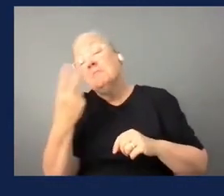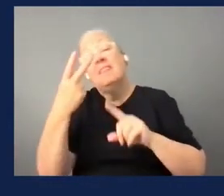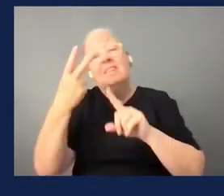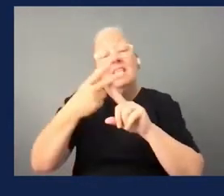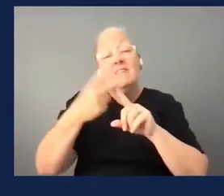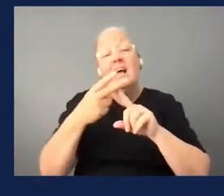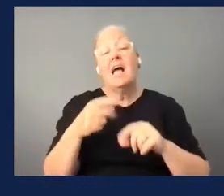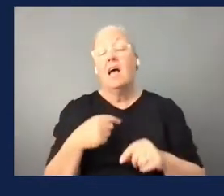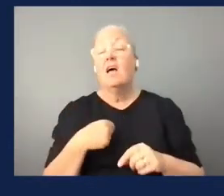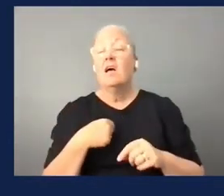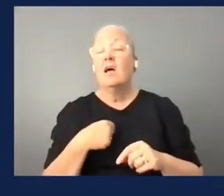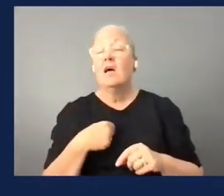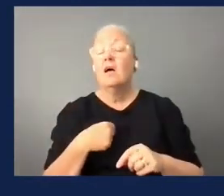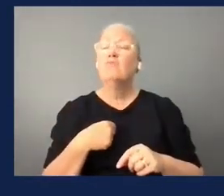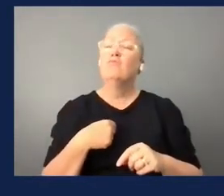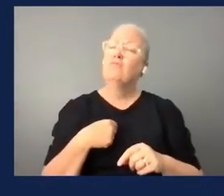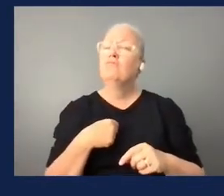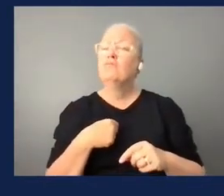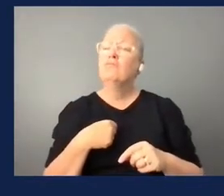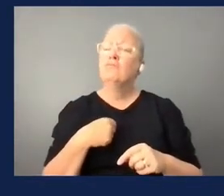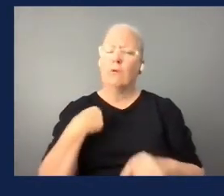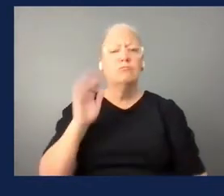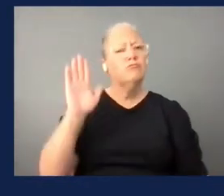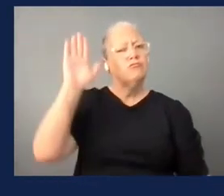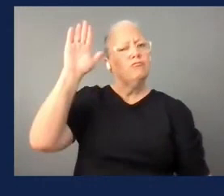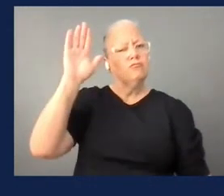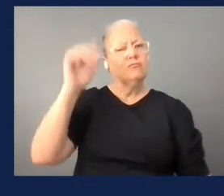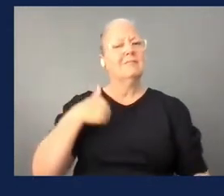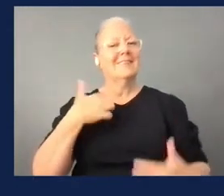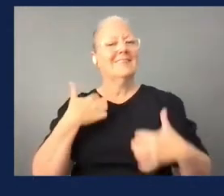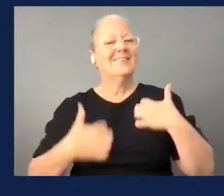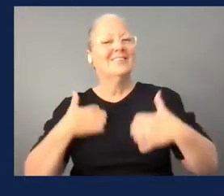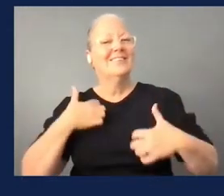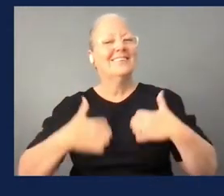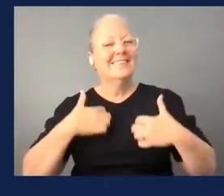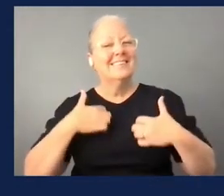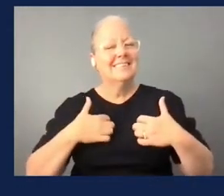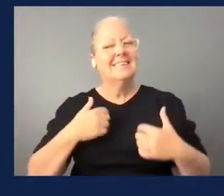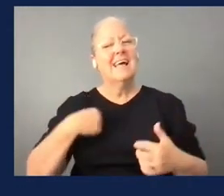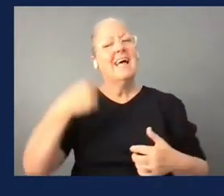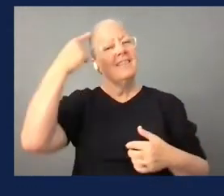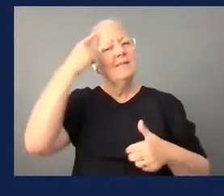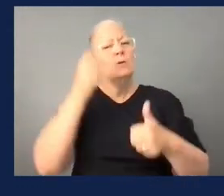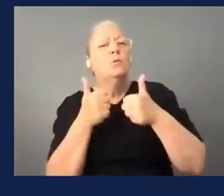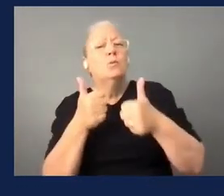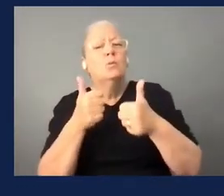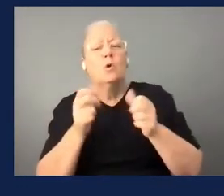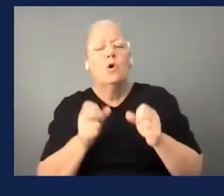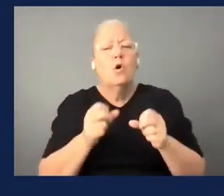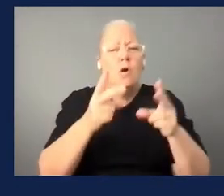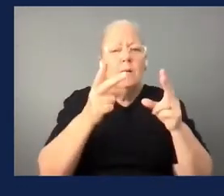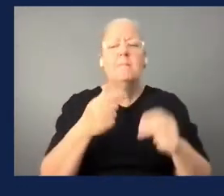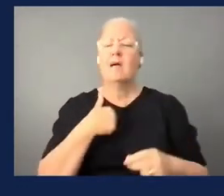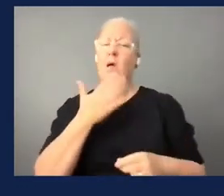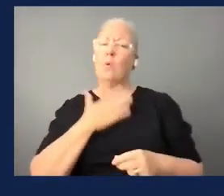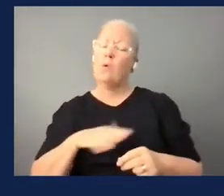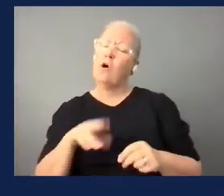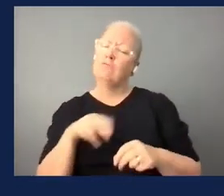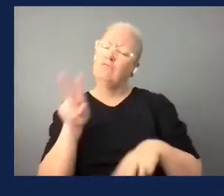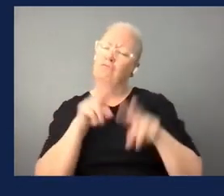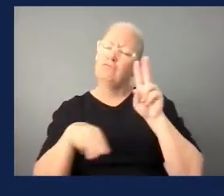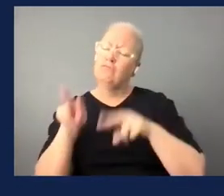because I thought that this was a really great opportunity to explore the area of sport and human rights in a way